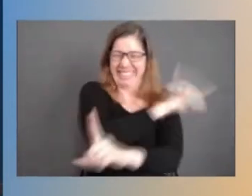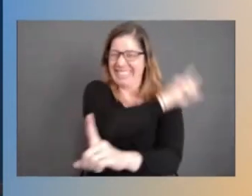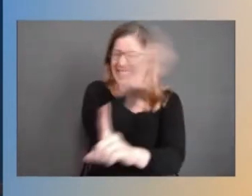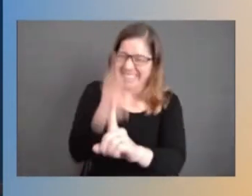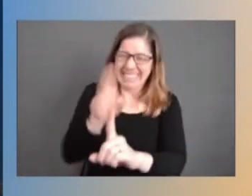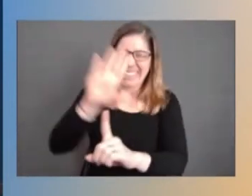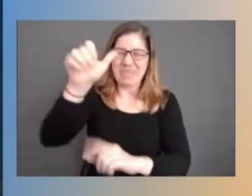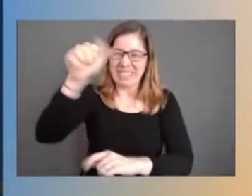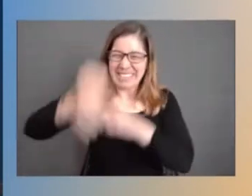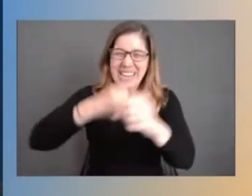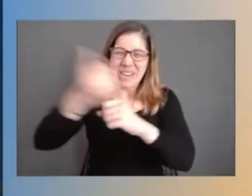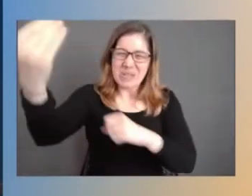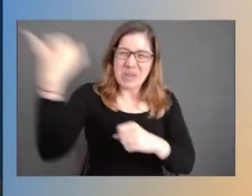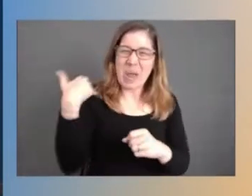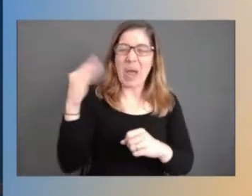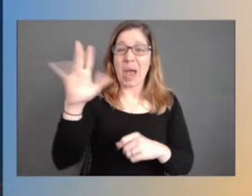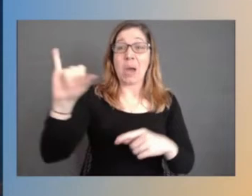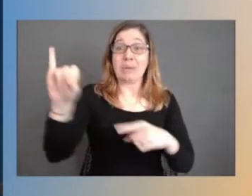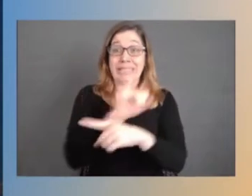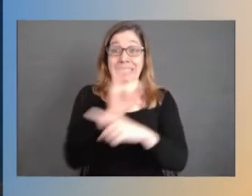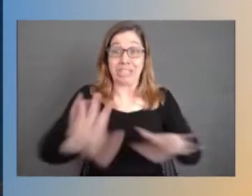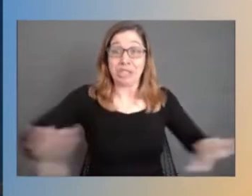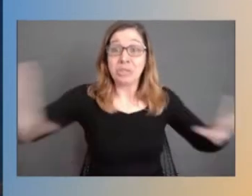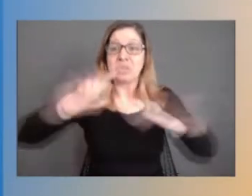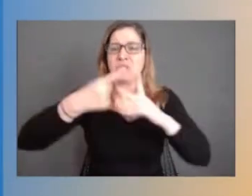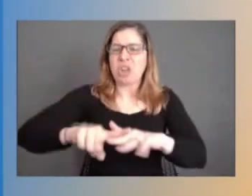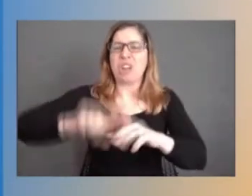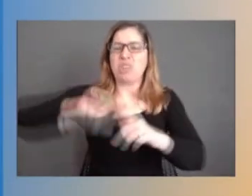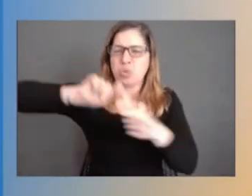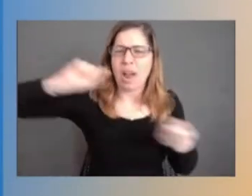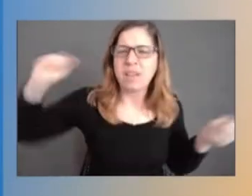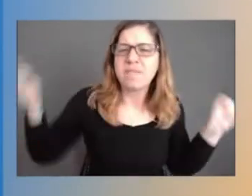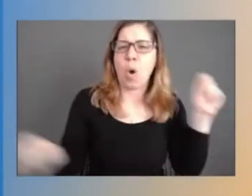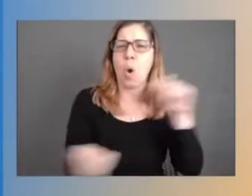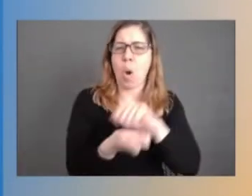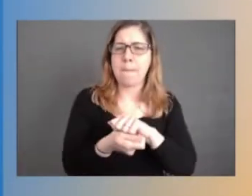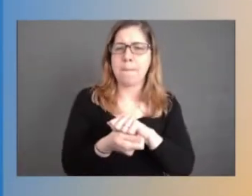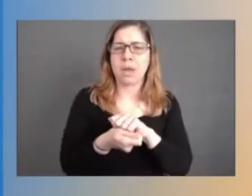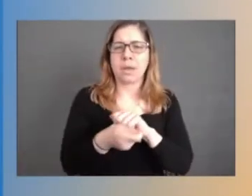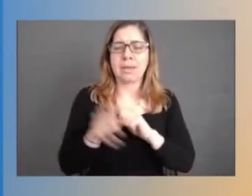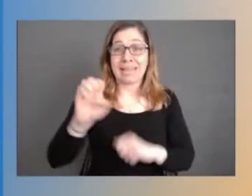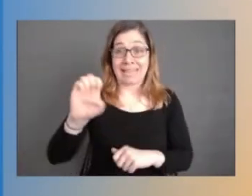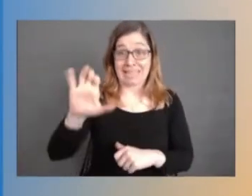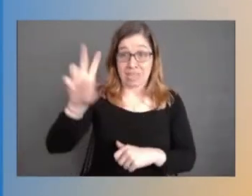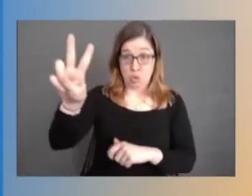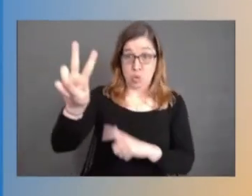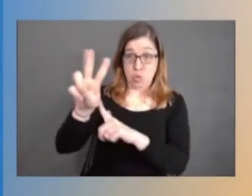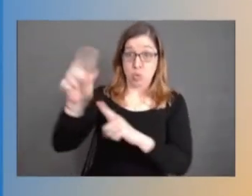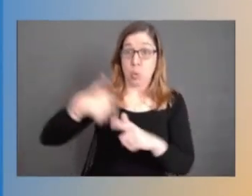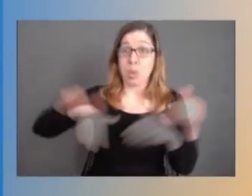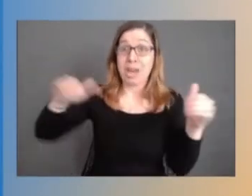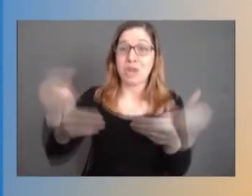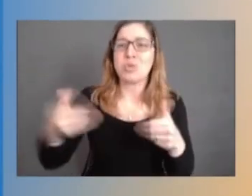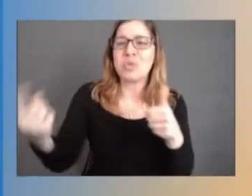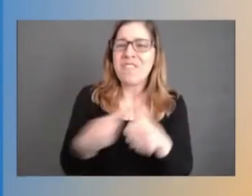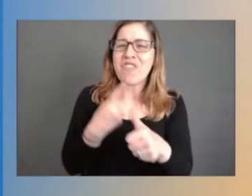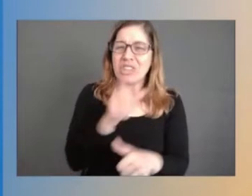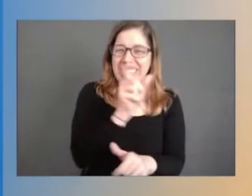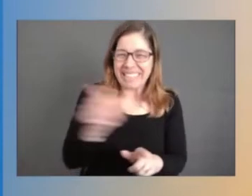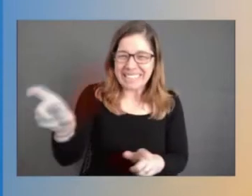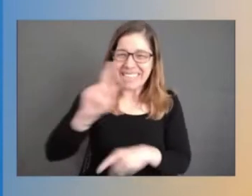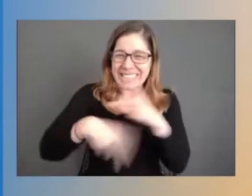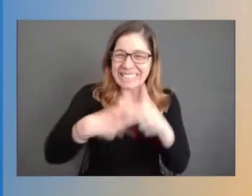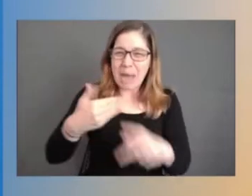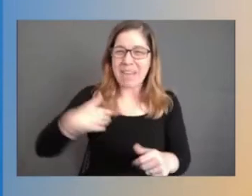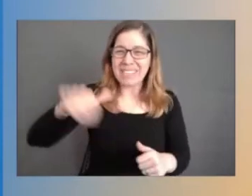ago, the industry started going through this massive transformation. In EC2, we introduced our first instance types that had 10 gig networking.